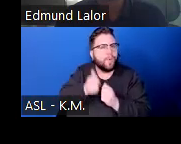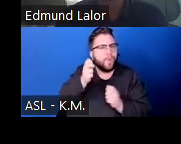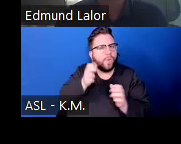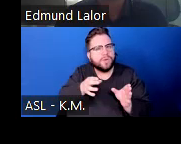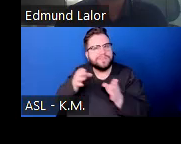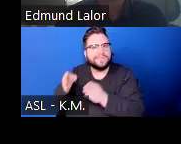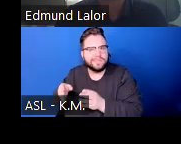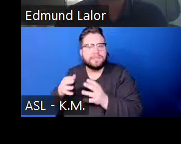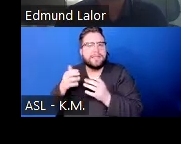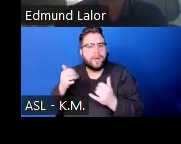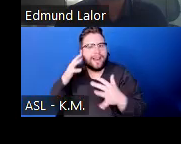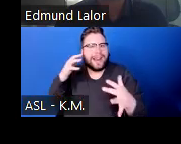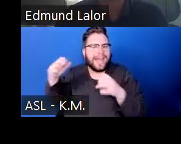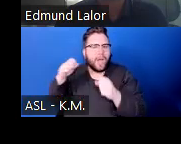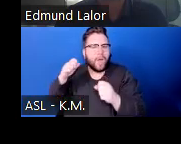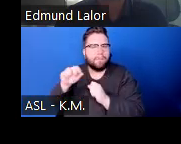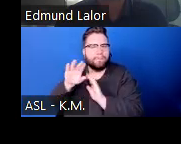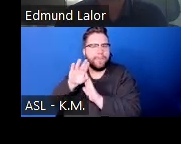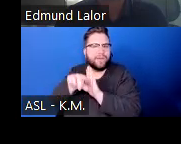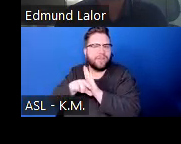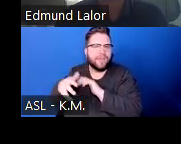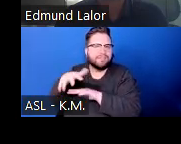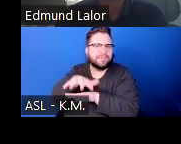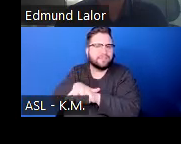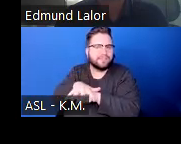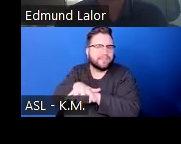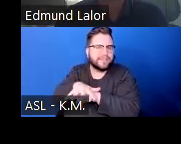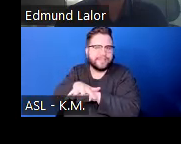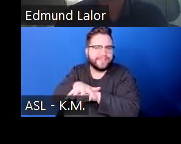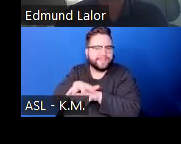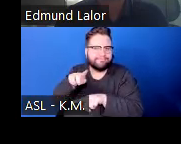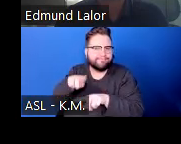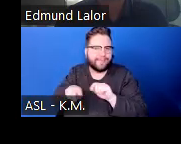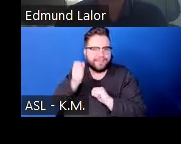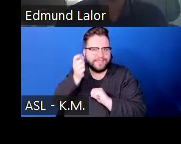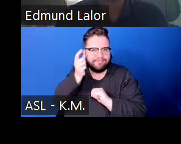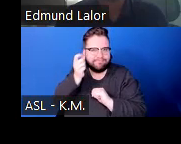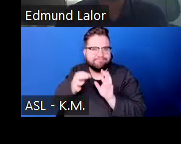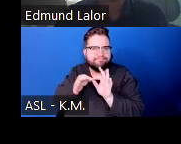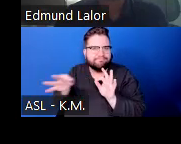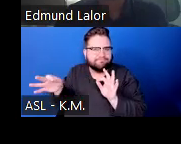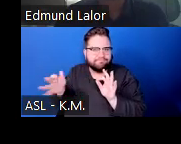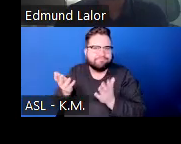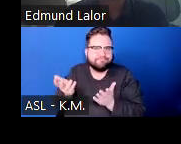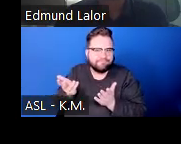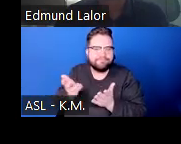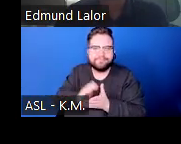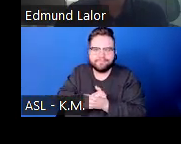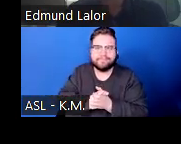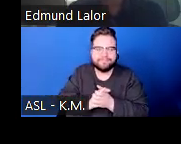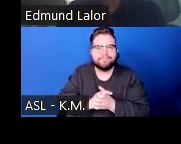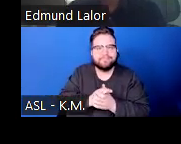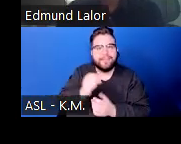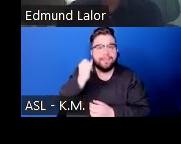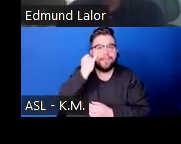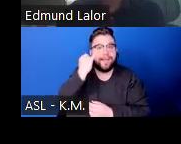in quite a bit more noise. Only her mother could talk about him in a natural way, saying, when your father gets back. And our idea here